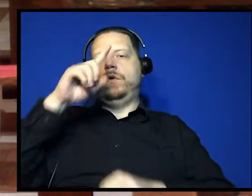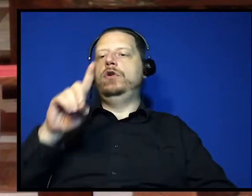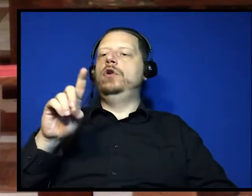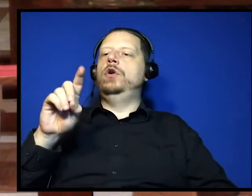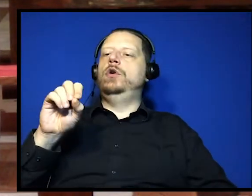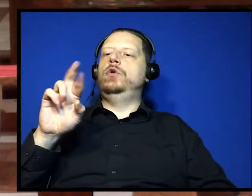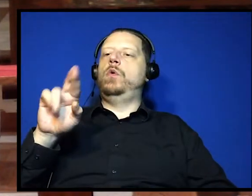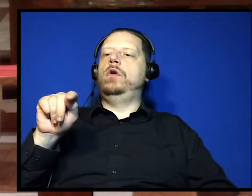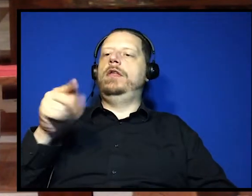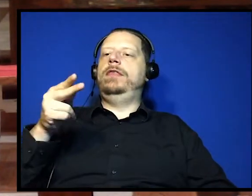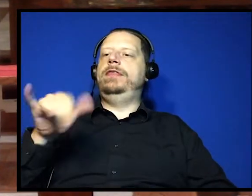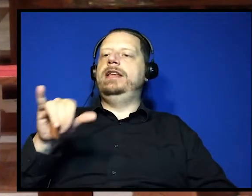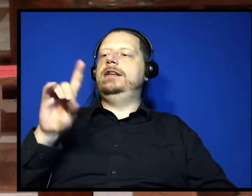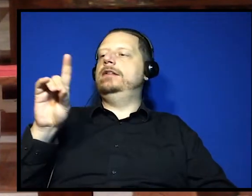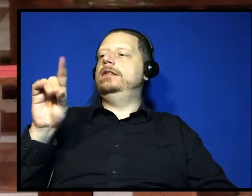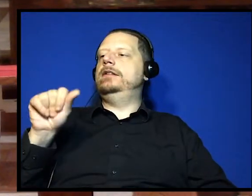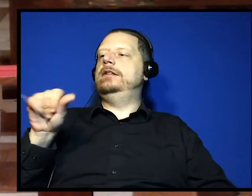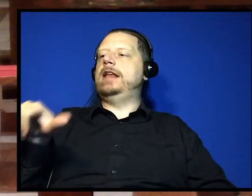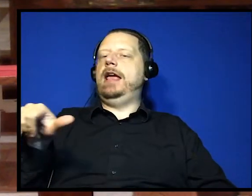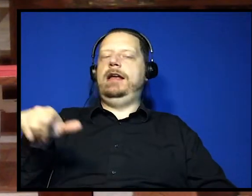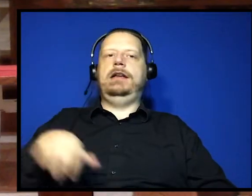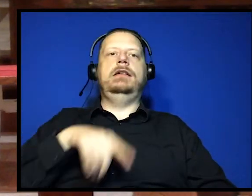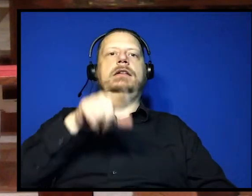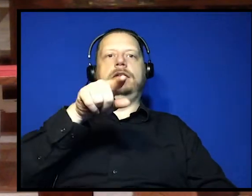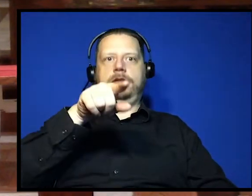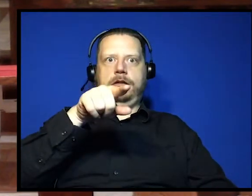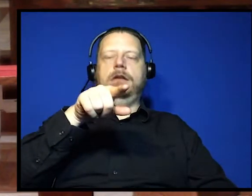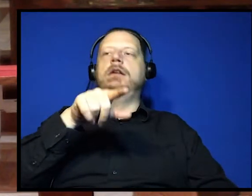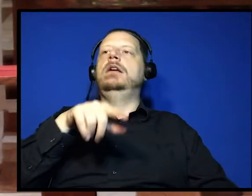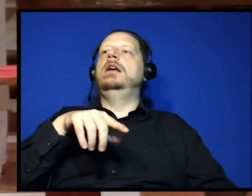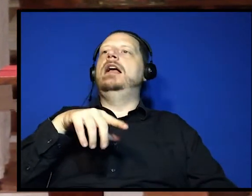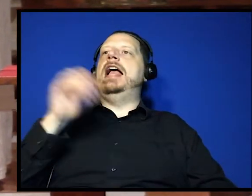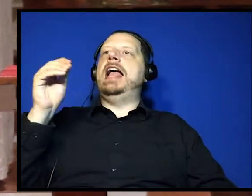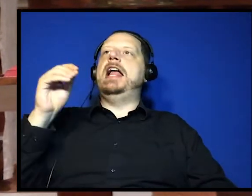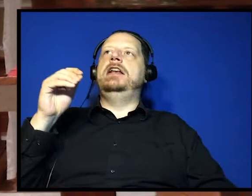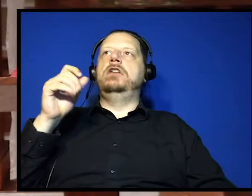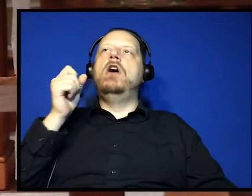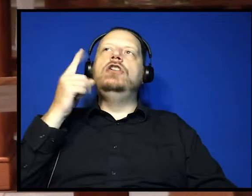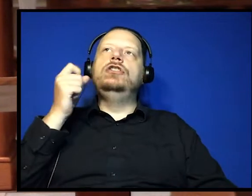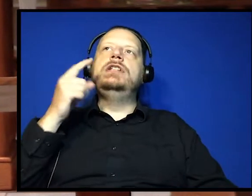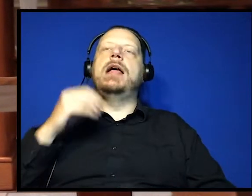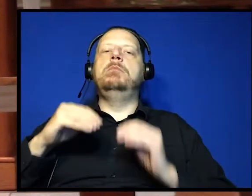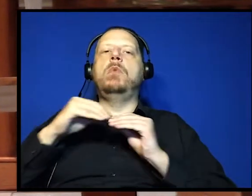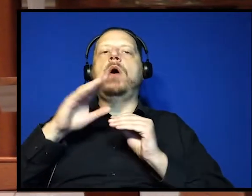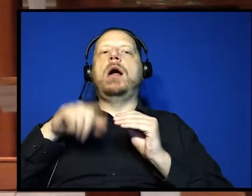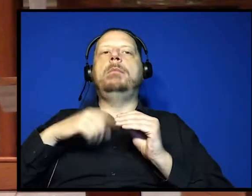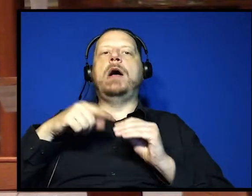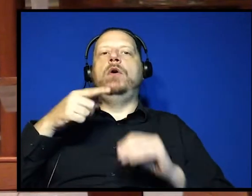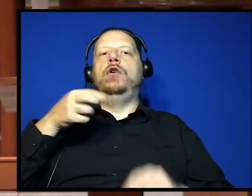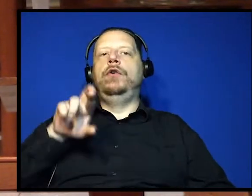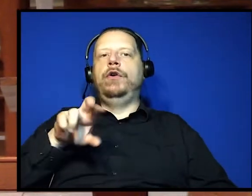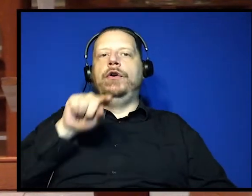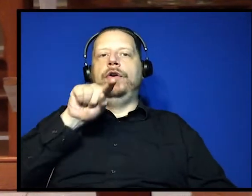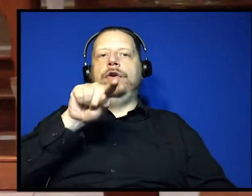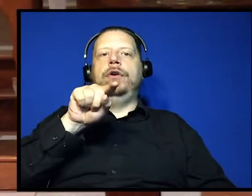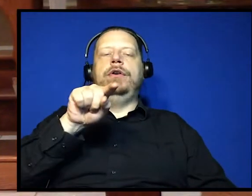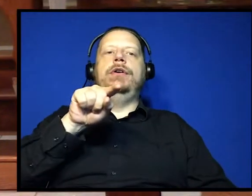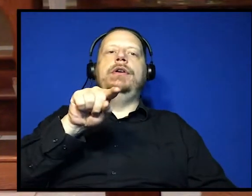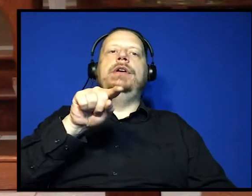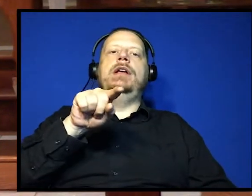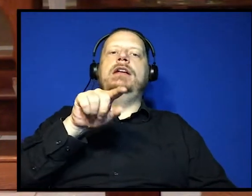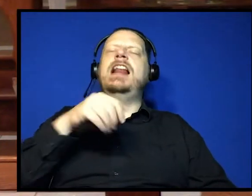Day, and to some greater or lesser extent understand more about her, and there have been